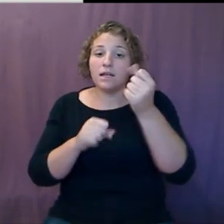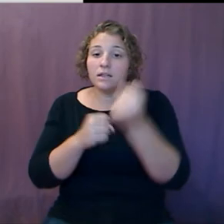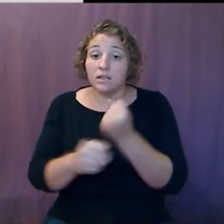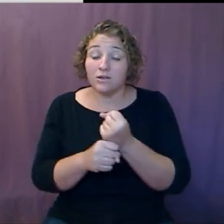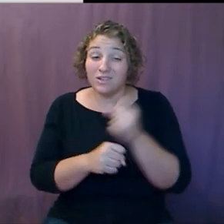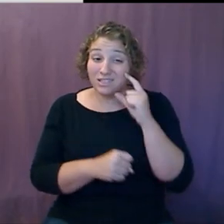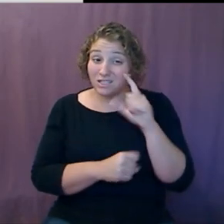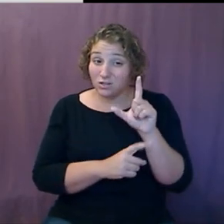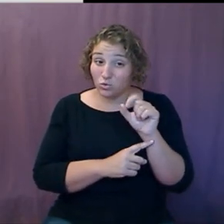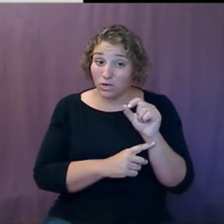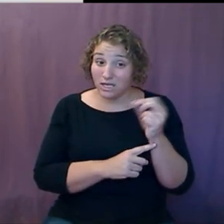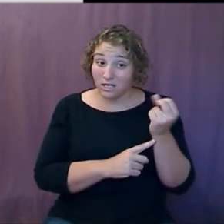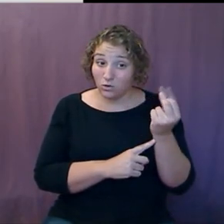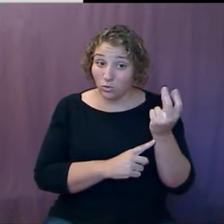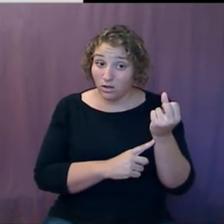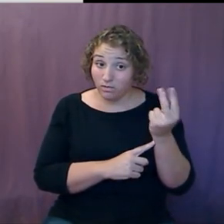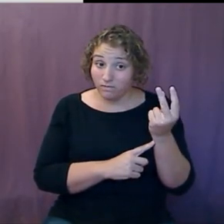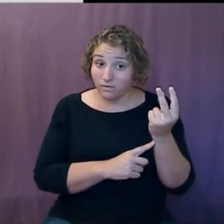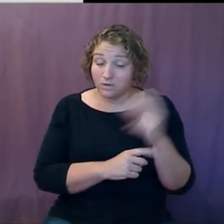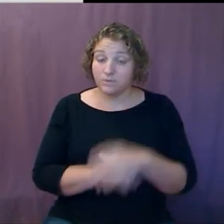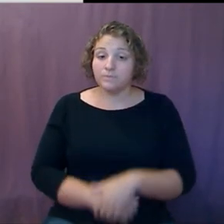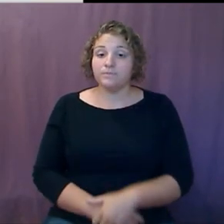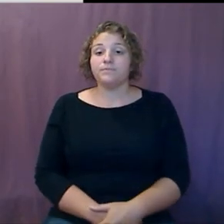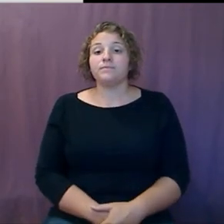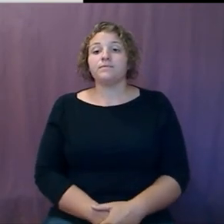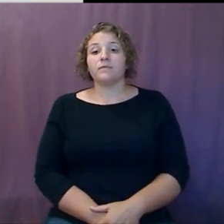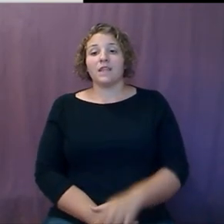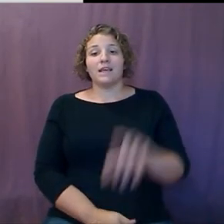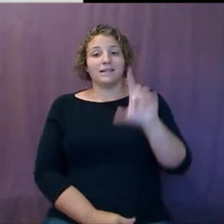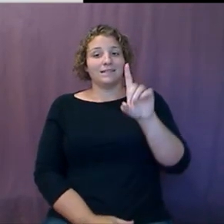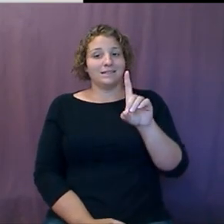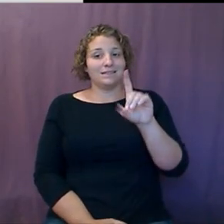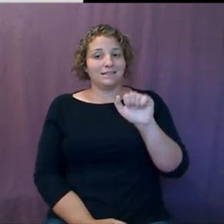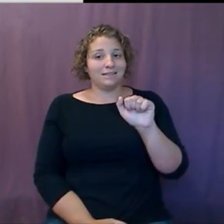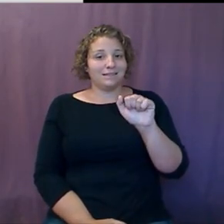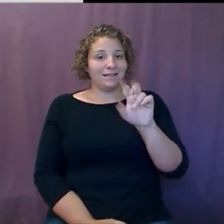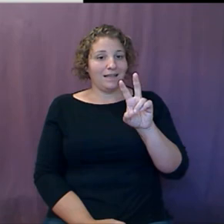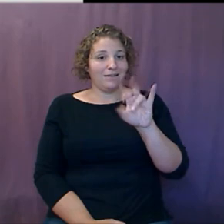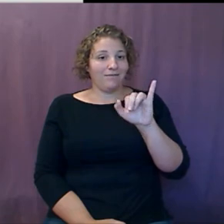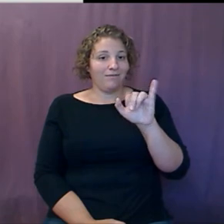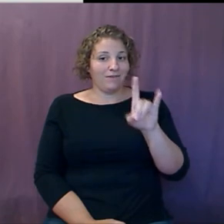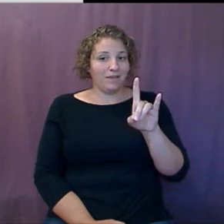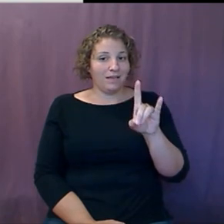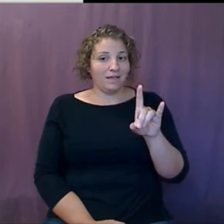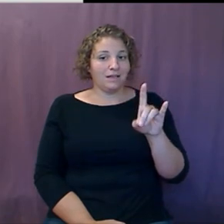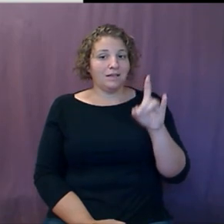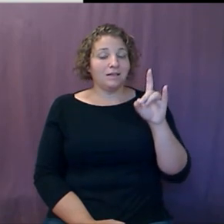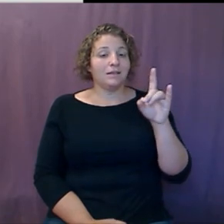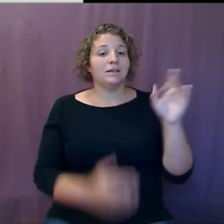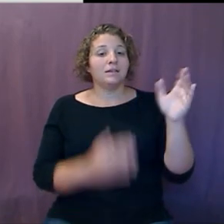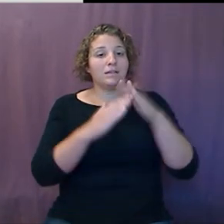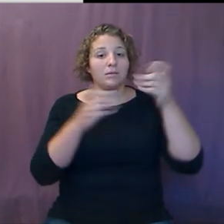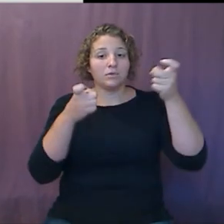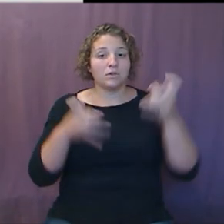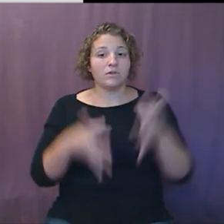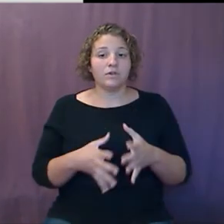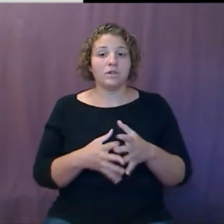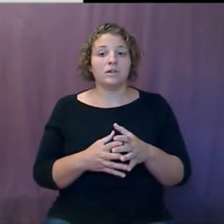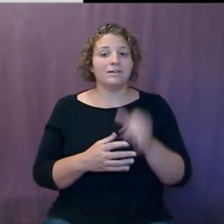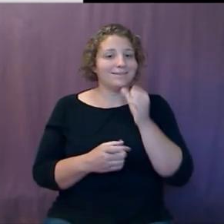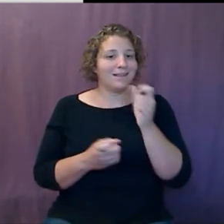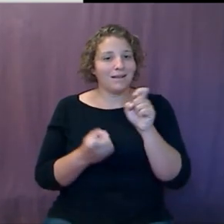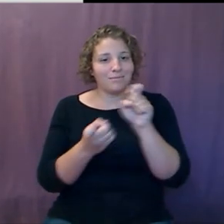2012 David Ike Ike Ike Ike Ike Ike anyway you try MC10's chief executive won't give